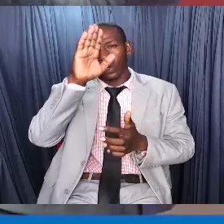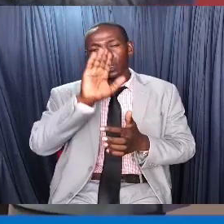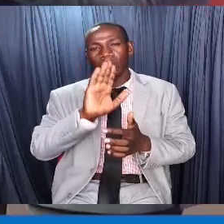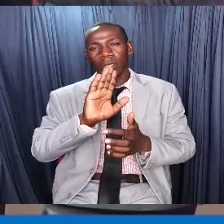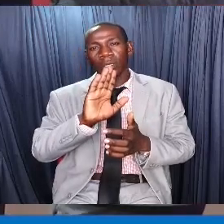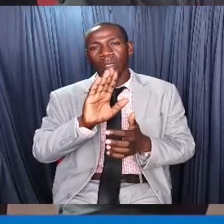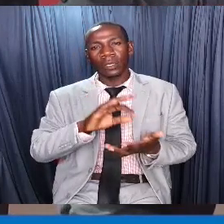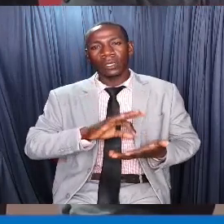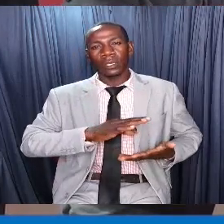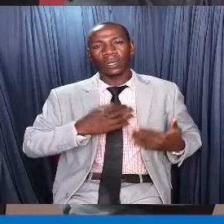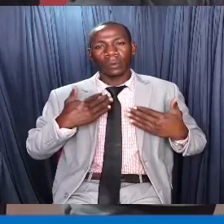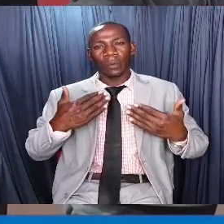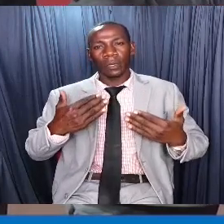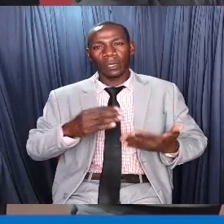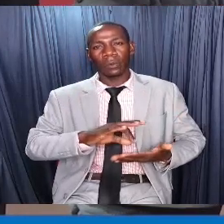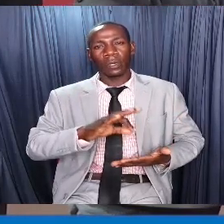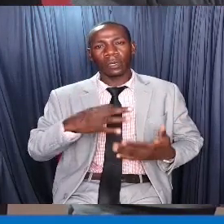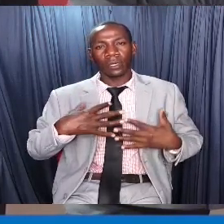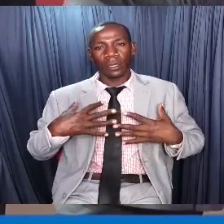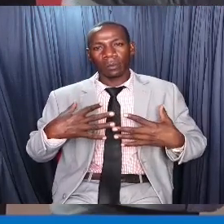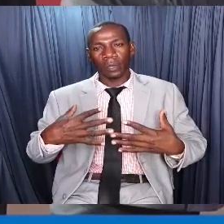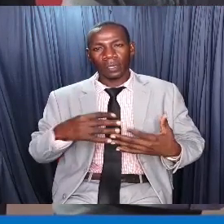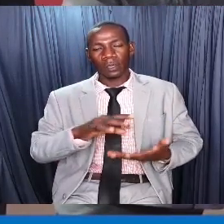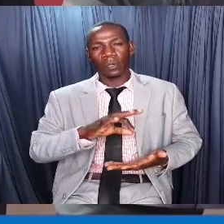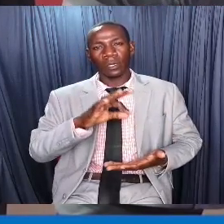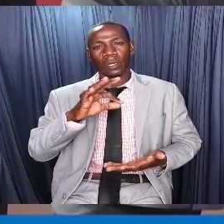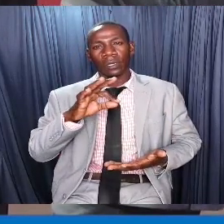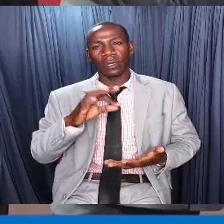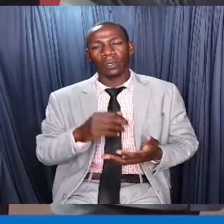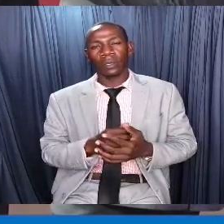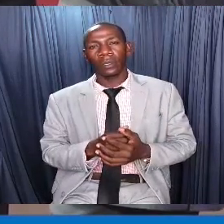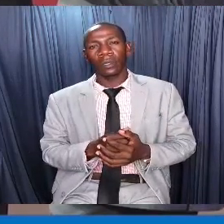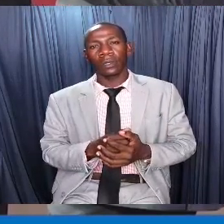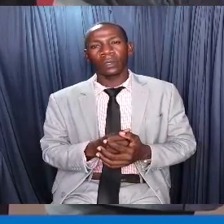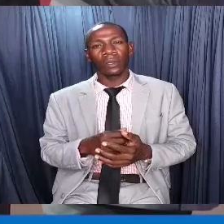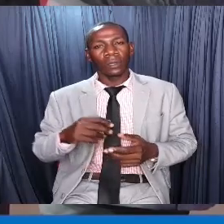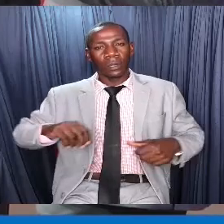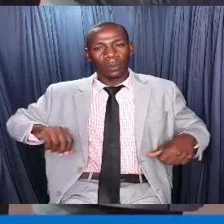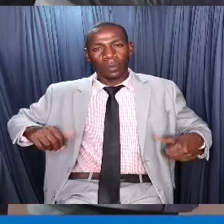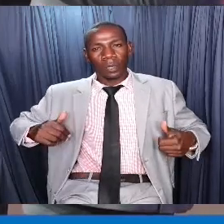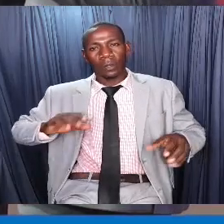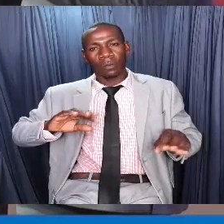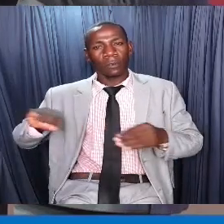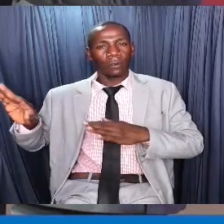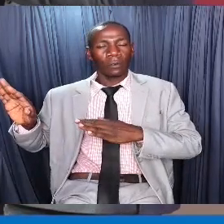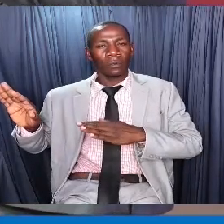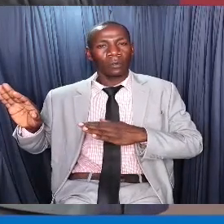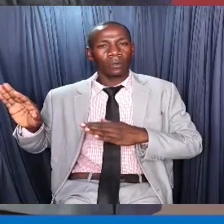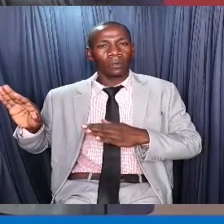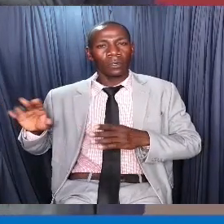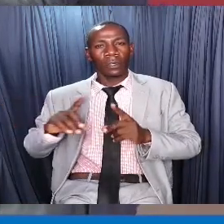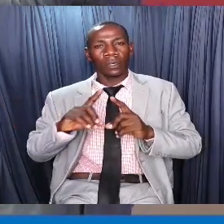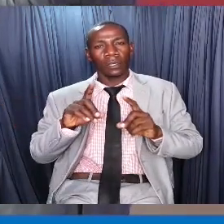God. Roho ya toba. The spirit of repentance. Roho ya toba. Spirit of repentance. Kiburi kinaondoka. Pride goes away. Roho